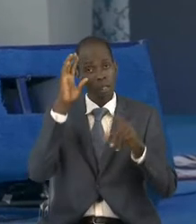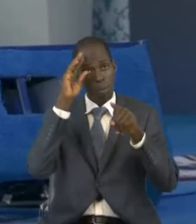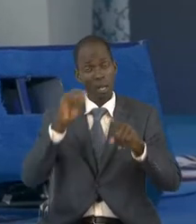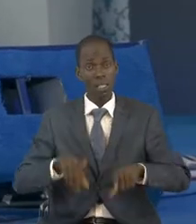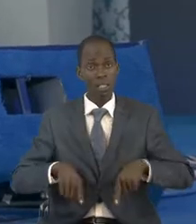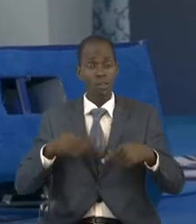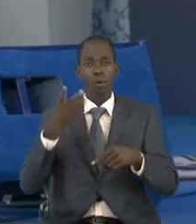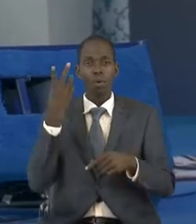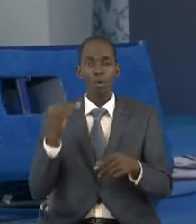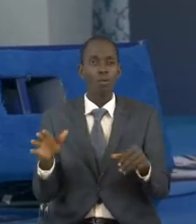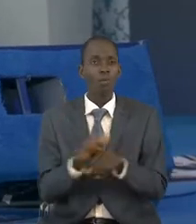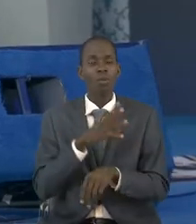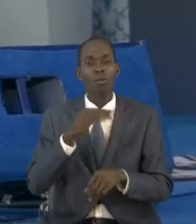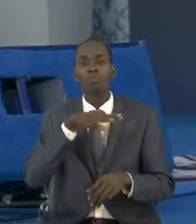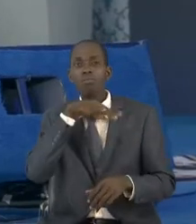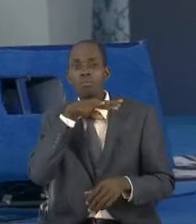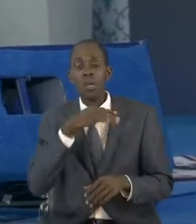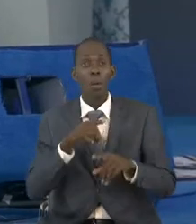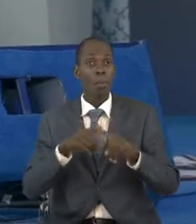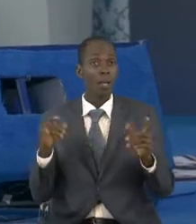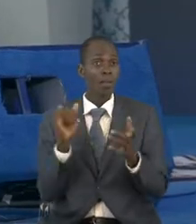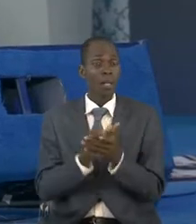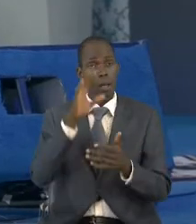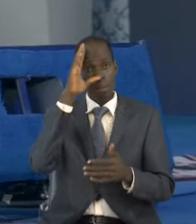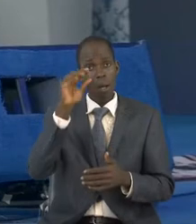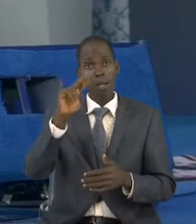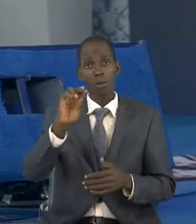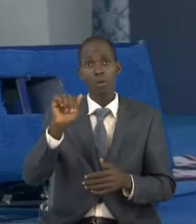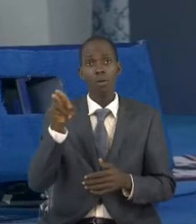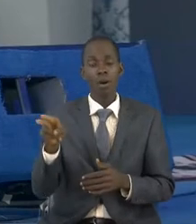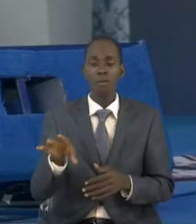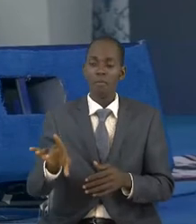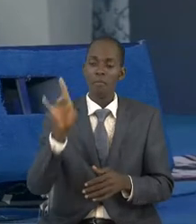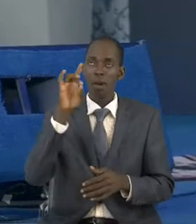then that man found grace in the sight of the Lord.